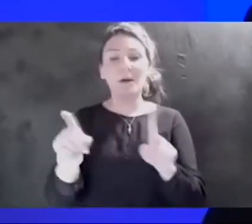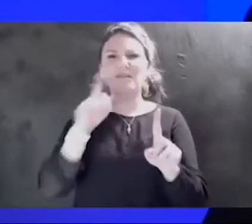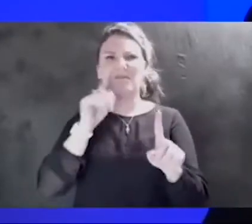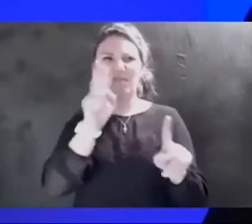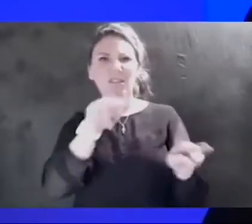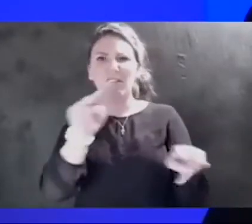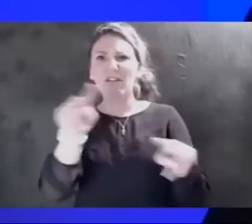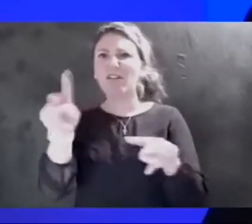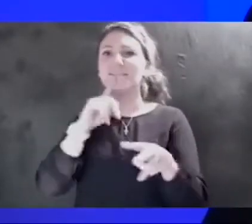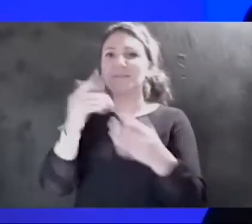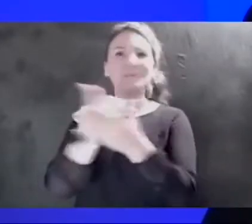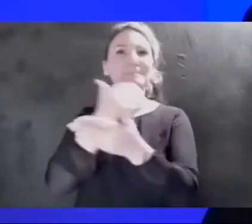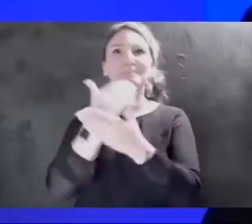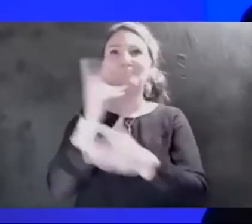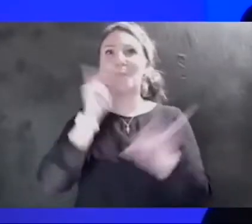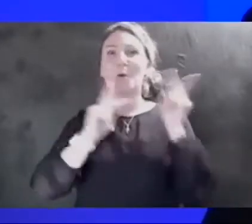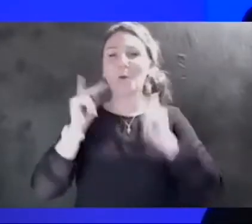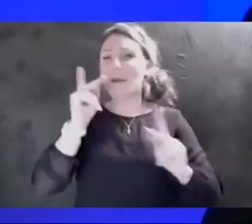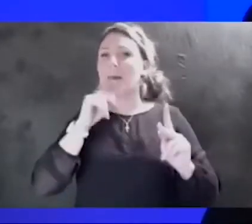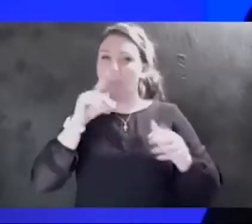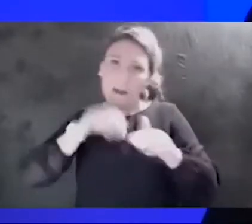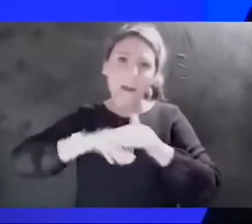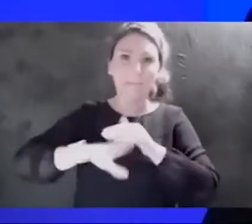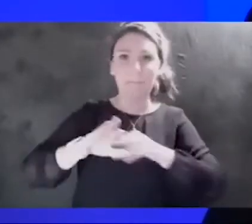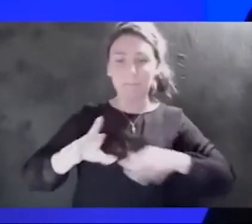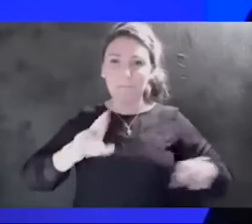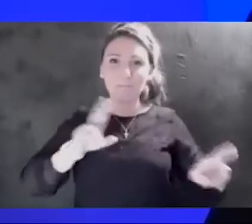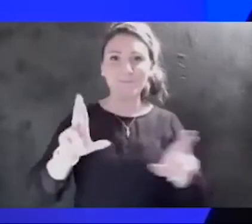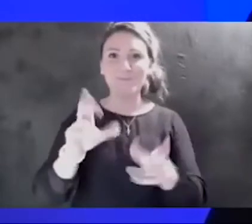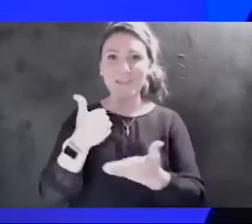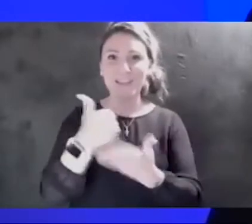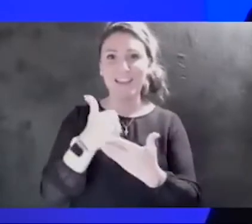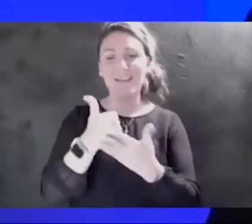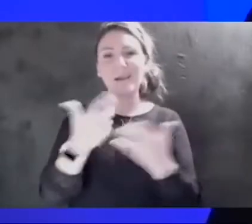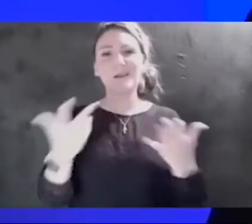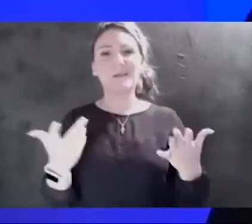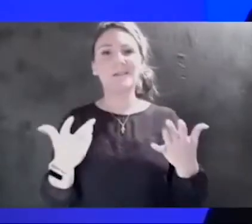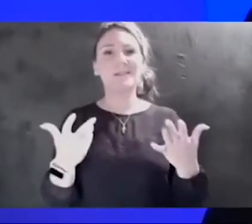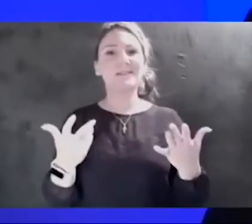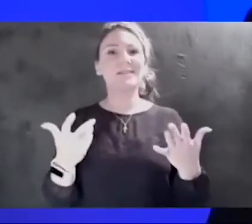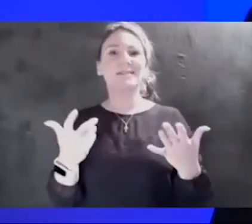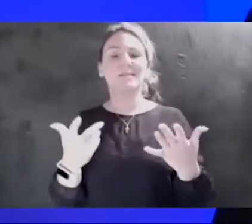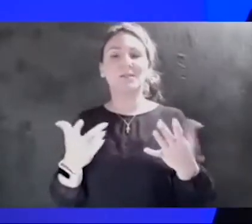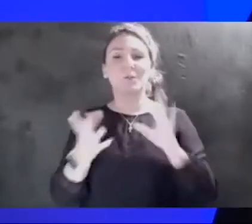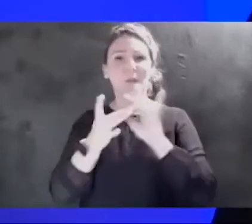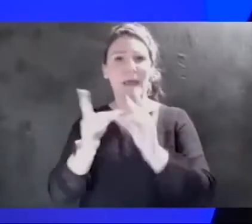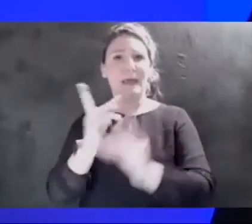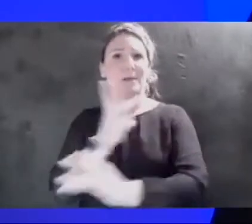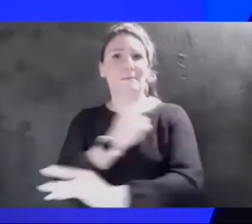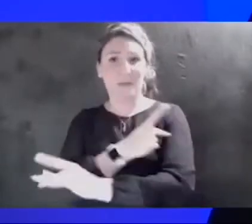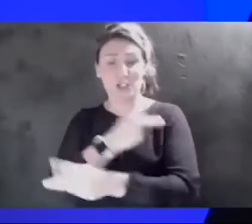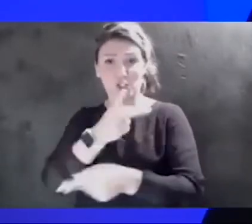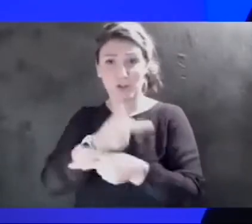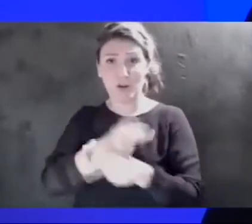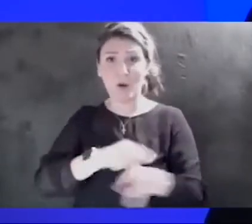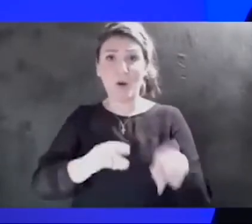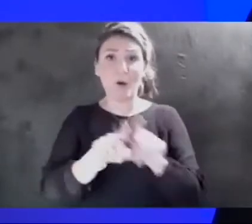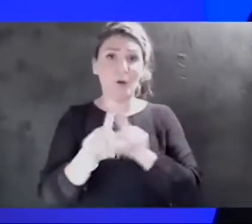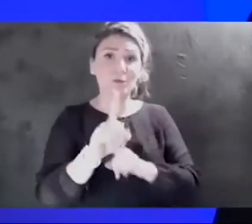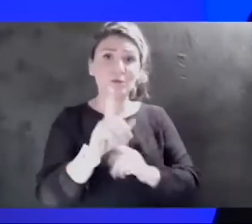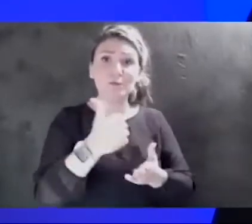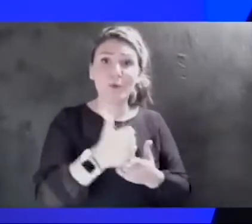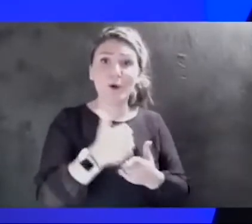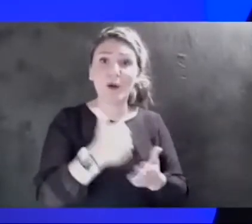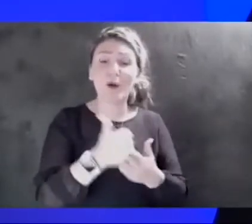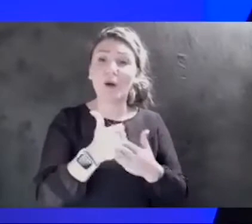in. They came in, they really helped in terms of patient care, but they also helped in